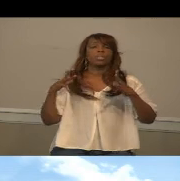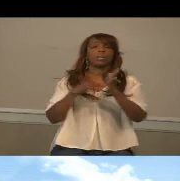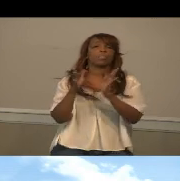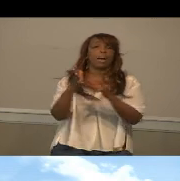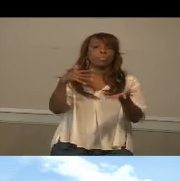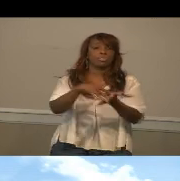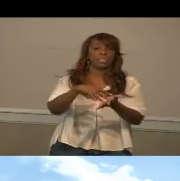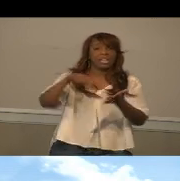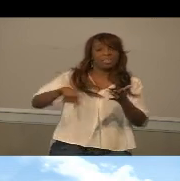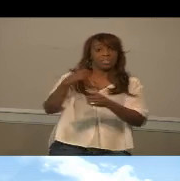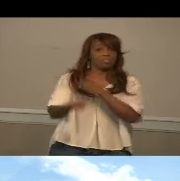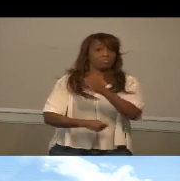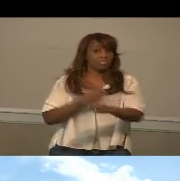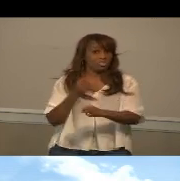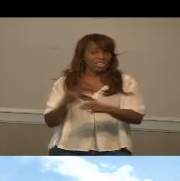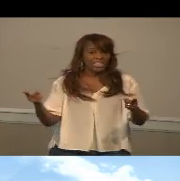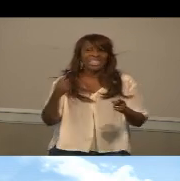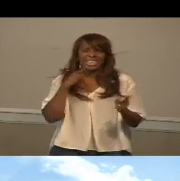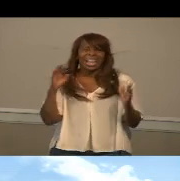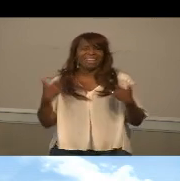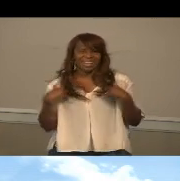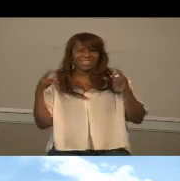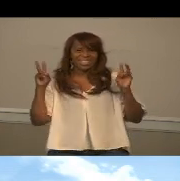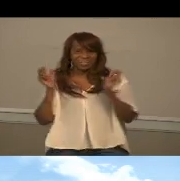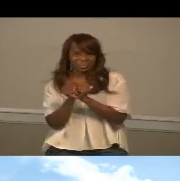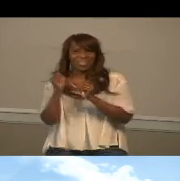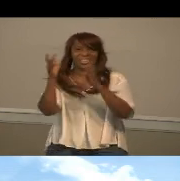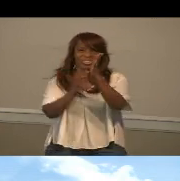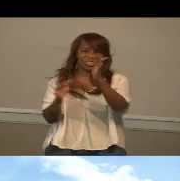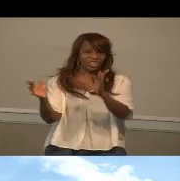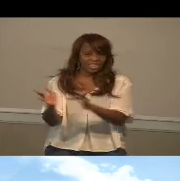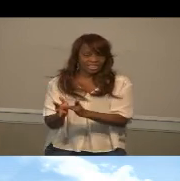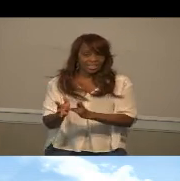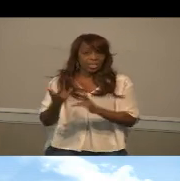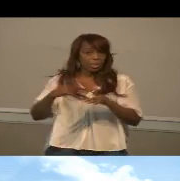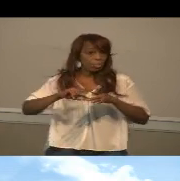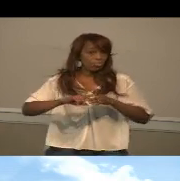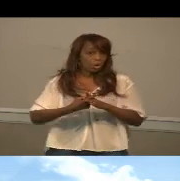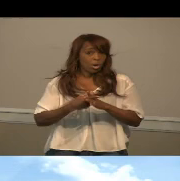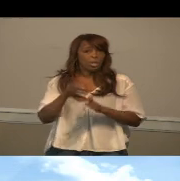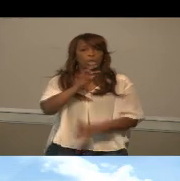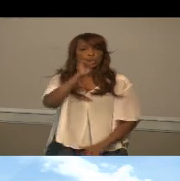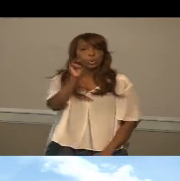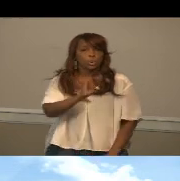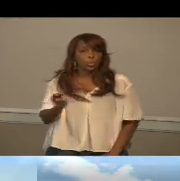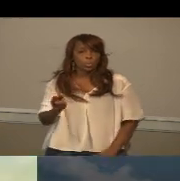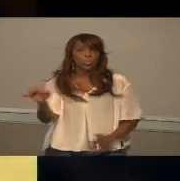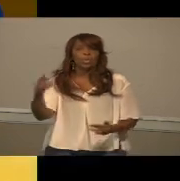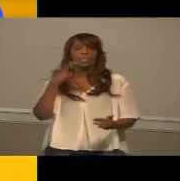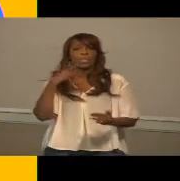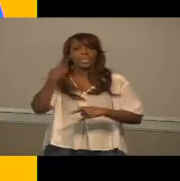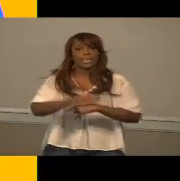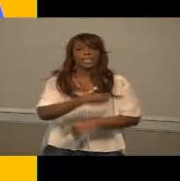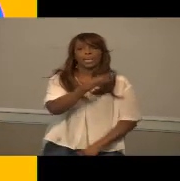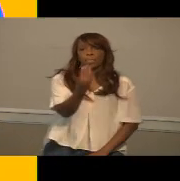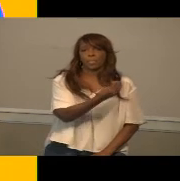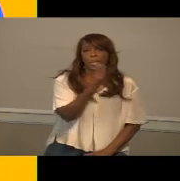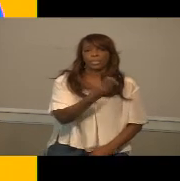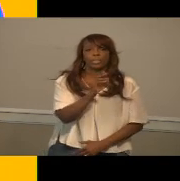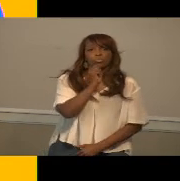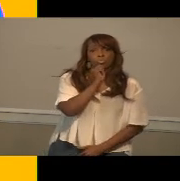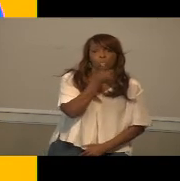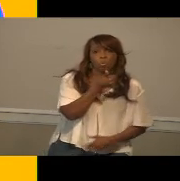theme is, I've Got This with Jesus. Sessions will be held via Zoom. The dates are Monday, July